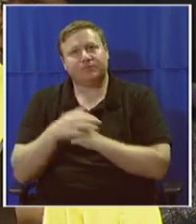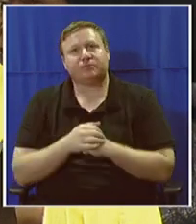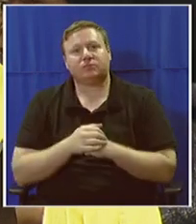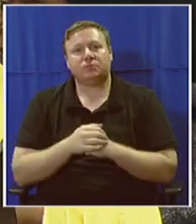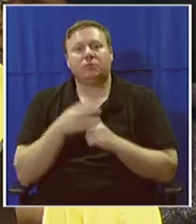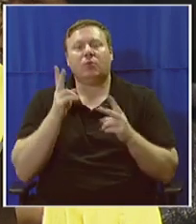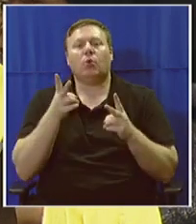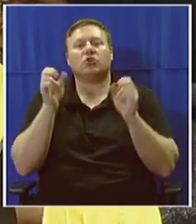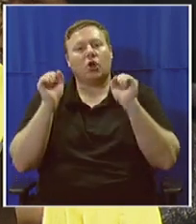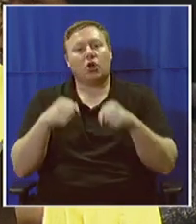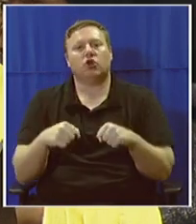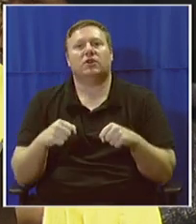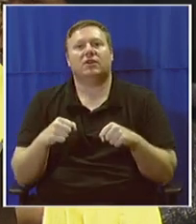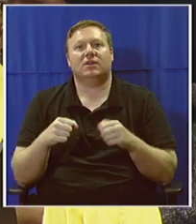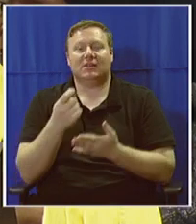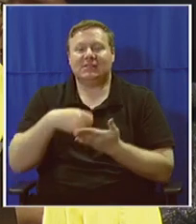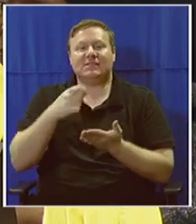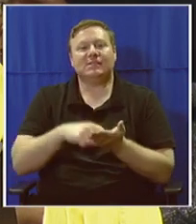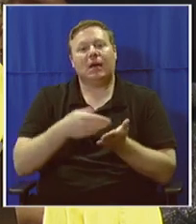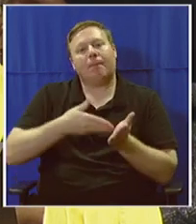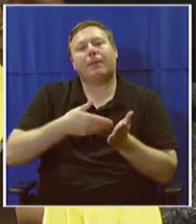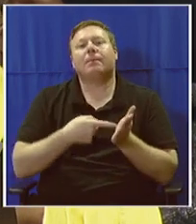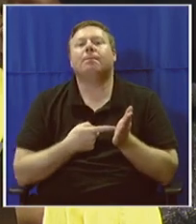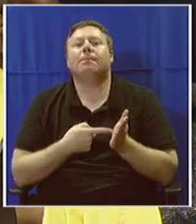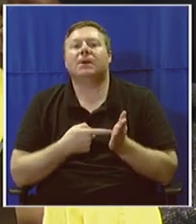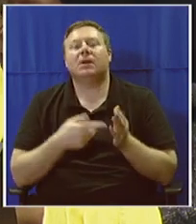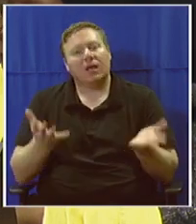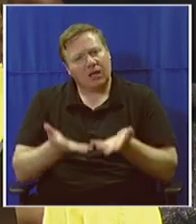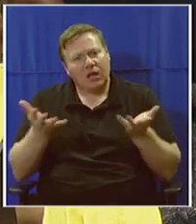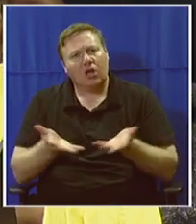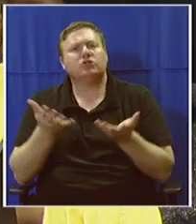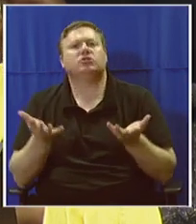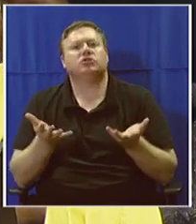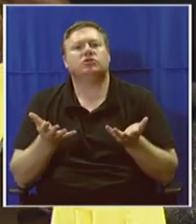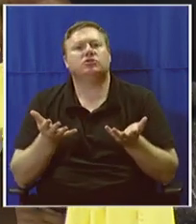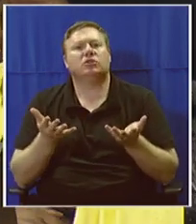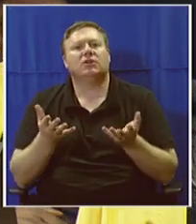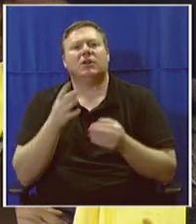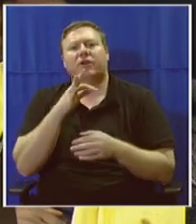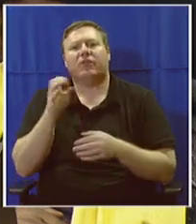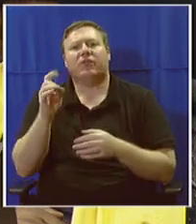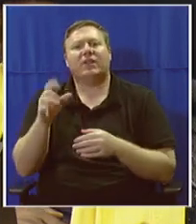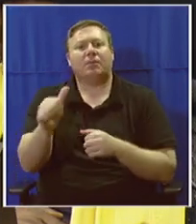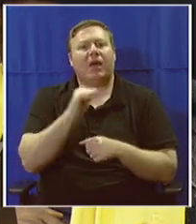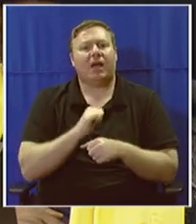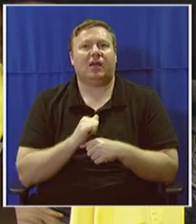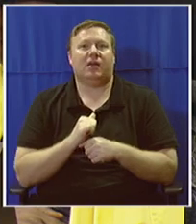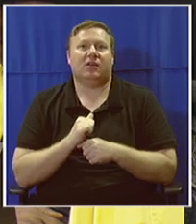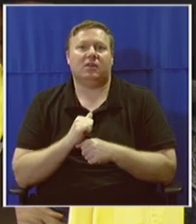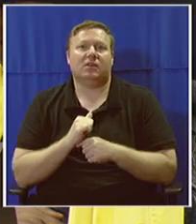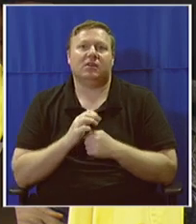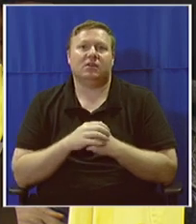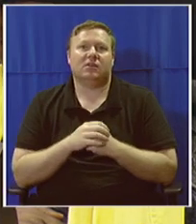nabo, nenjenjalo kumane nizoxela, naxa besuka kwezinye ii-provinces. Umsebenzi omhle lo, siyayibulela